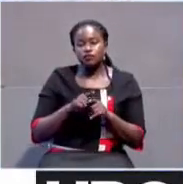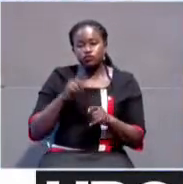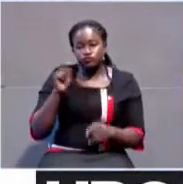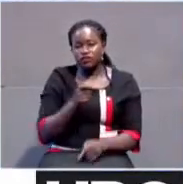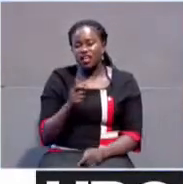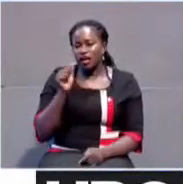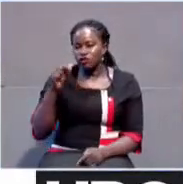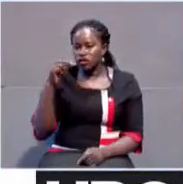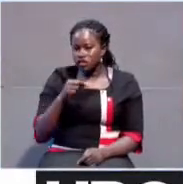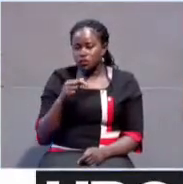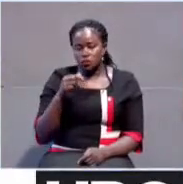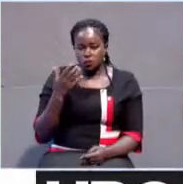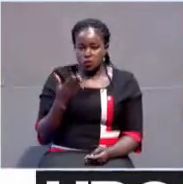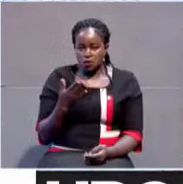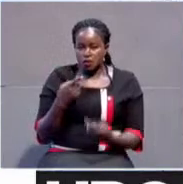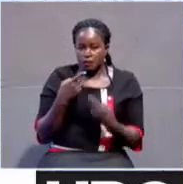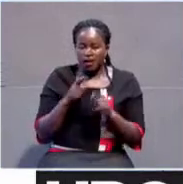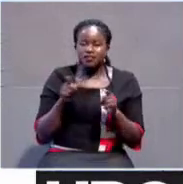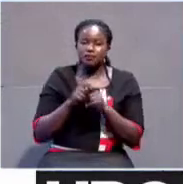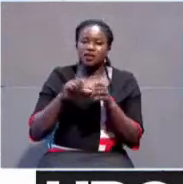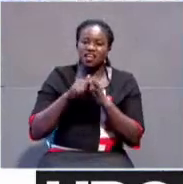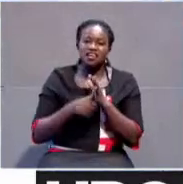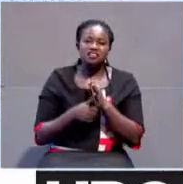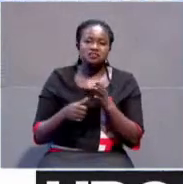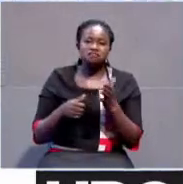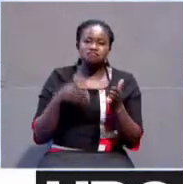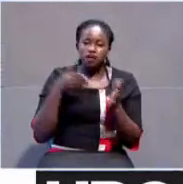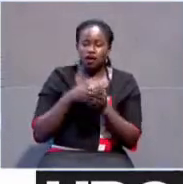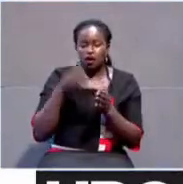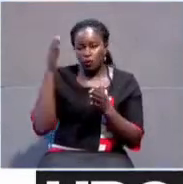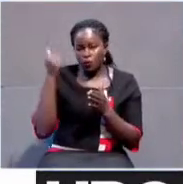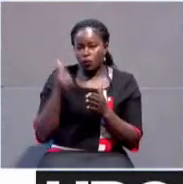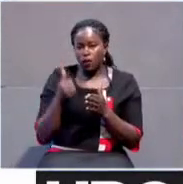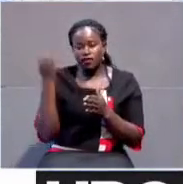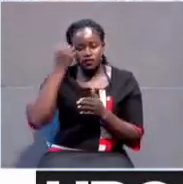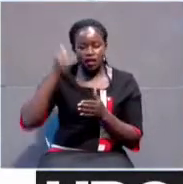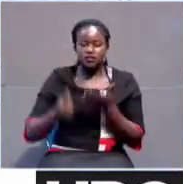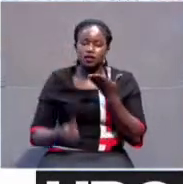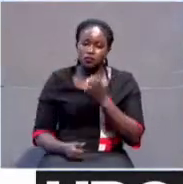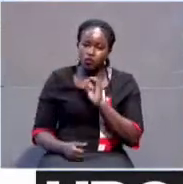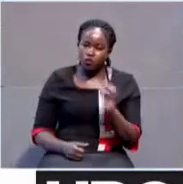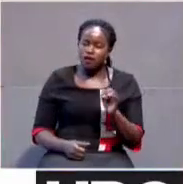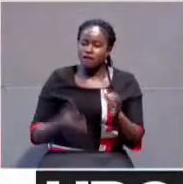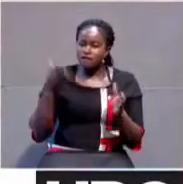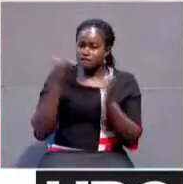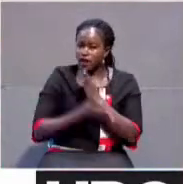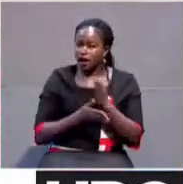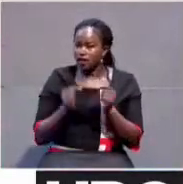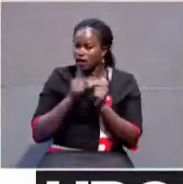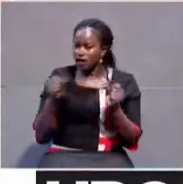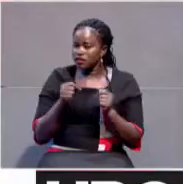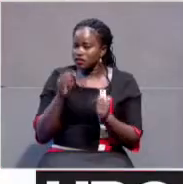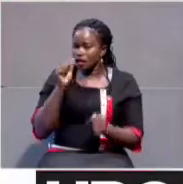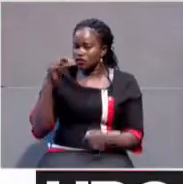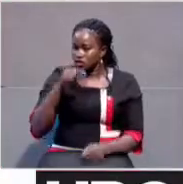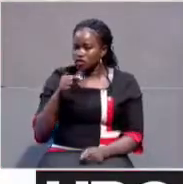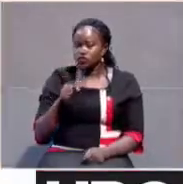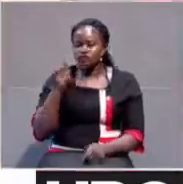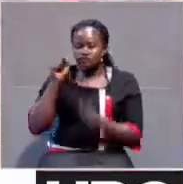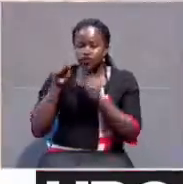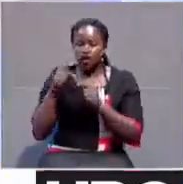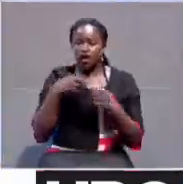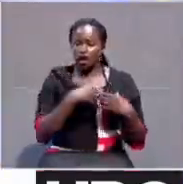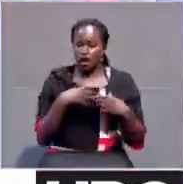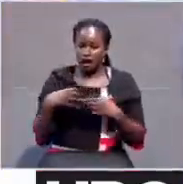flopped due to absence in court of the trial Judge Boniface Wamala. Kalali filed this case against the Attorney General, accusing